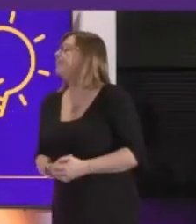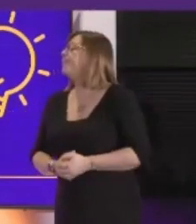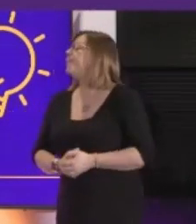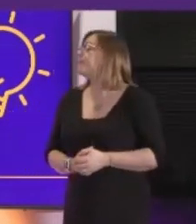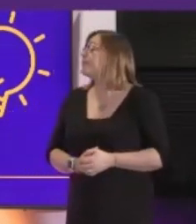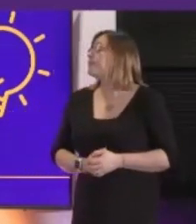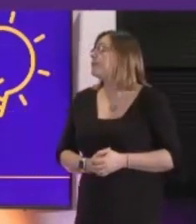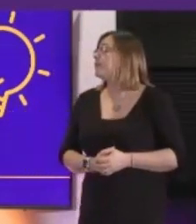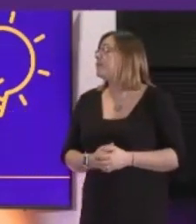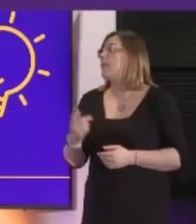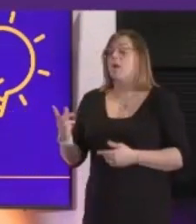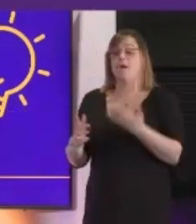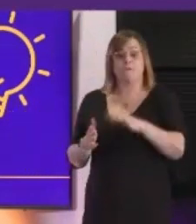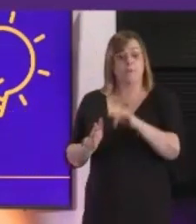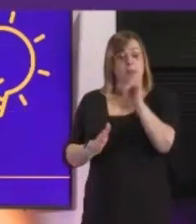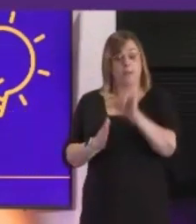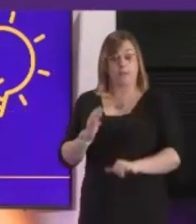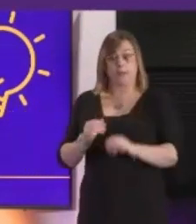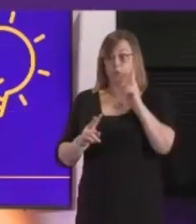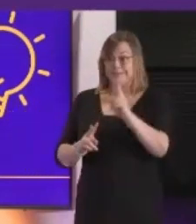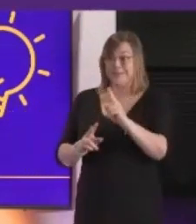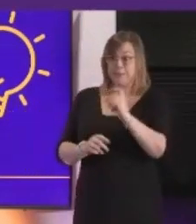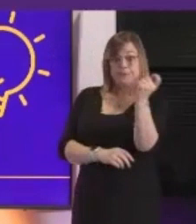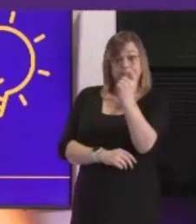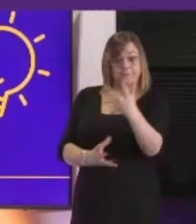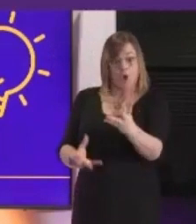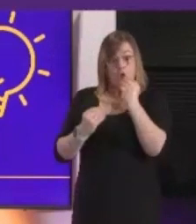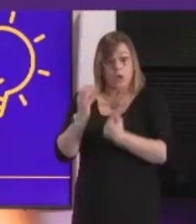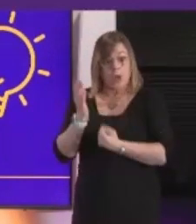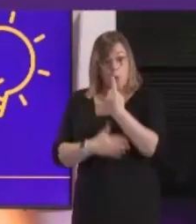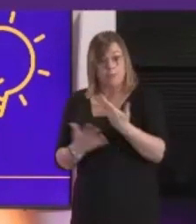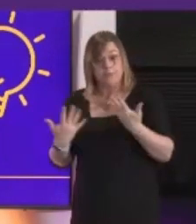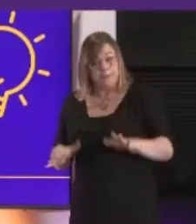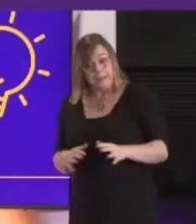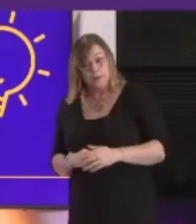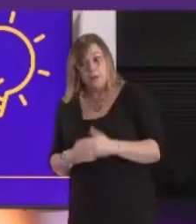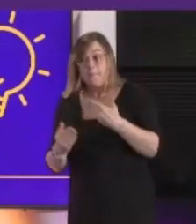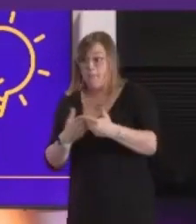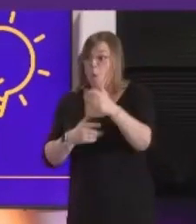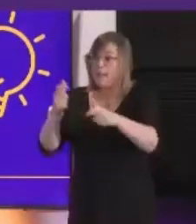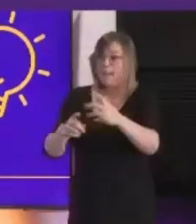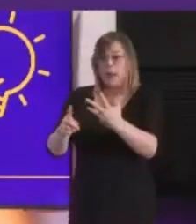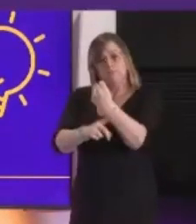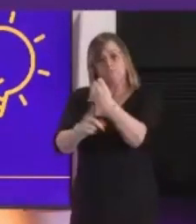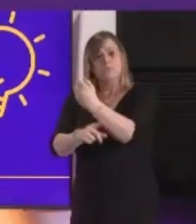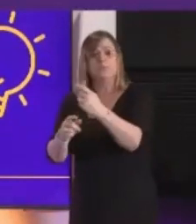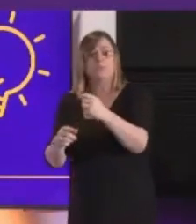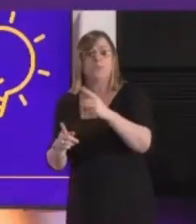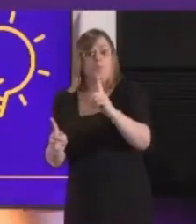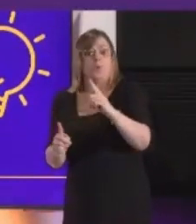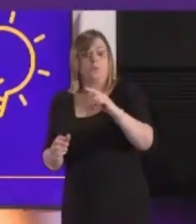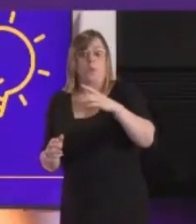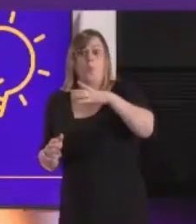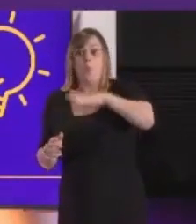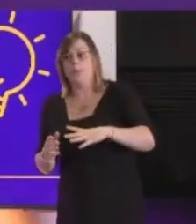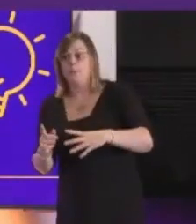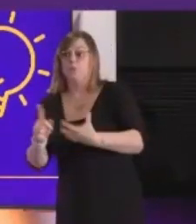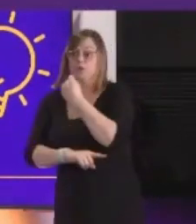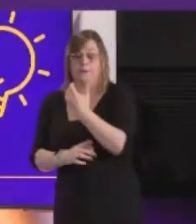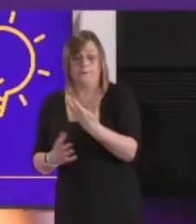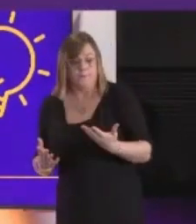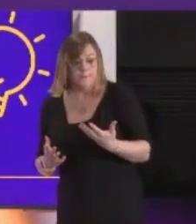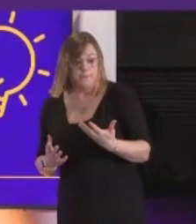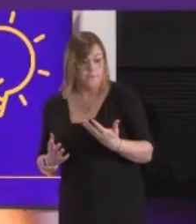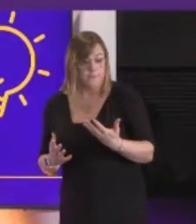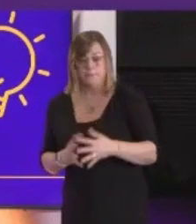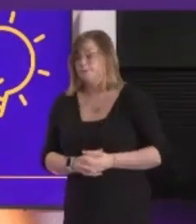presumably by implementing this, you see more successful learning outcomes. I guess that's the point of it, that more people do the things that whatever the role is,